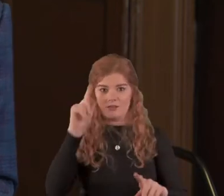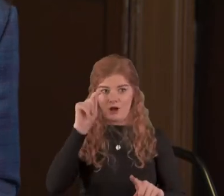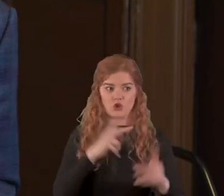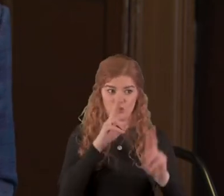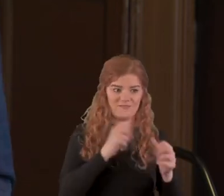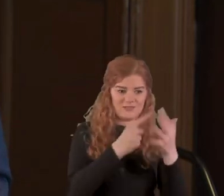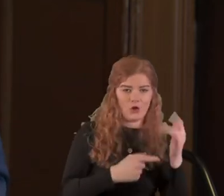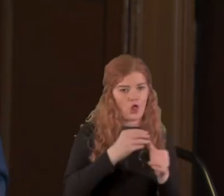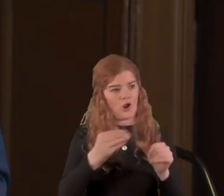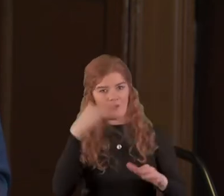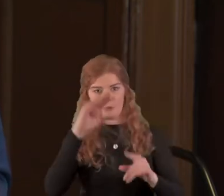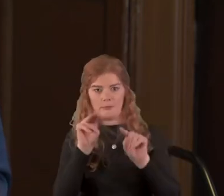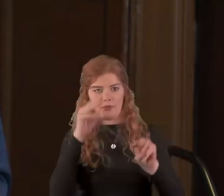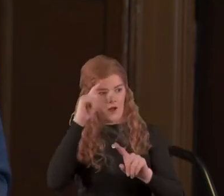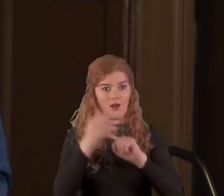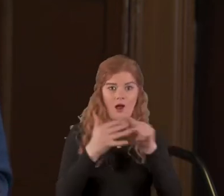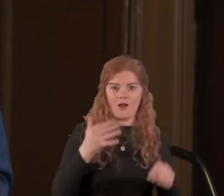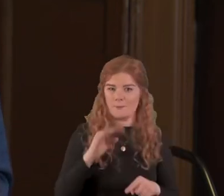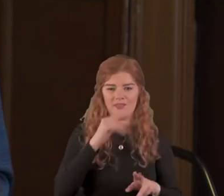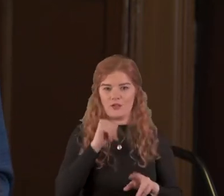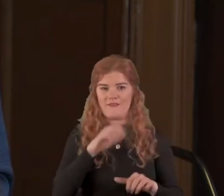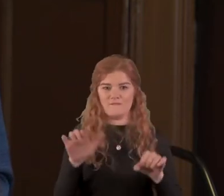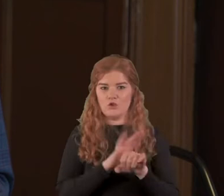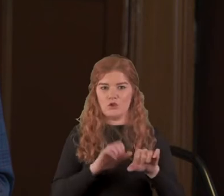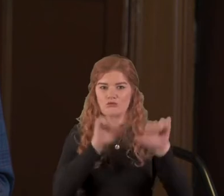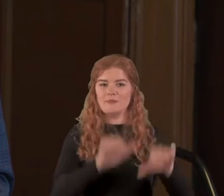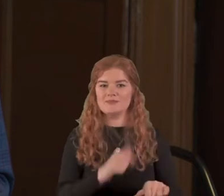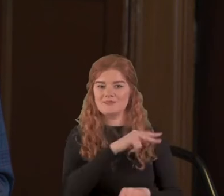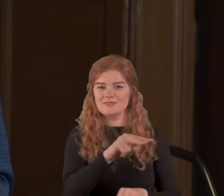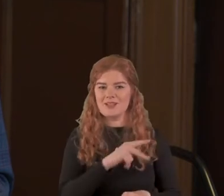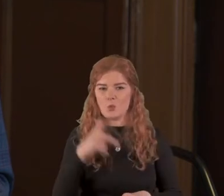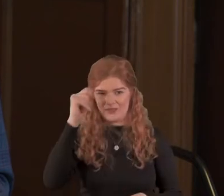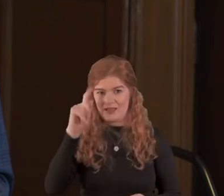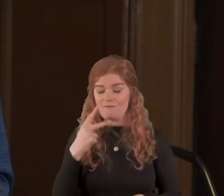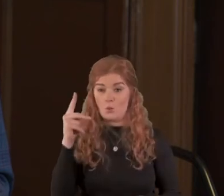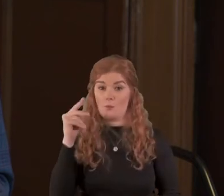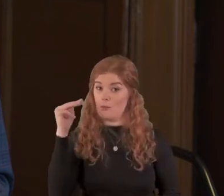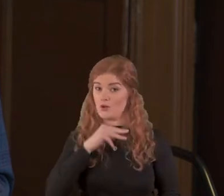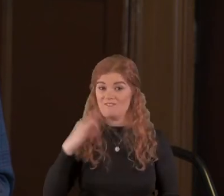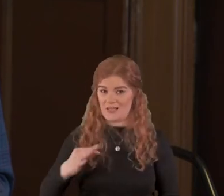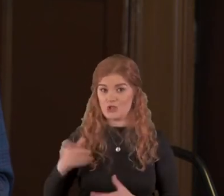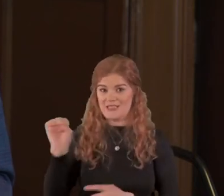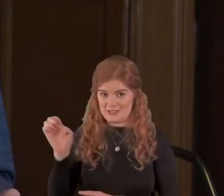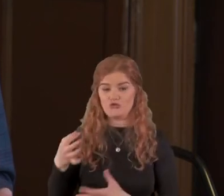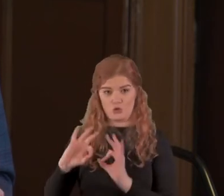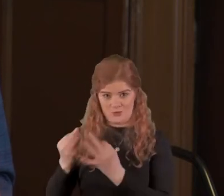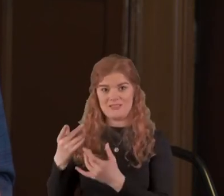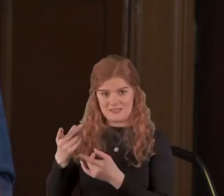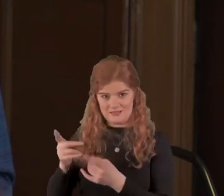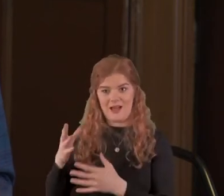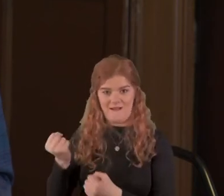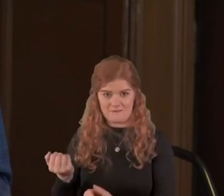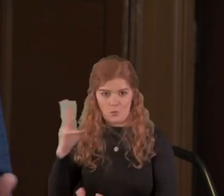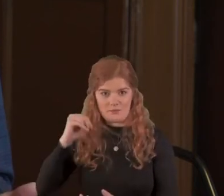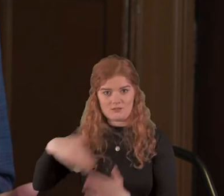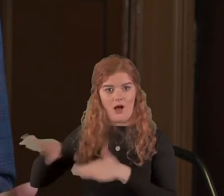they'd settle for, and they were divided about what they would settle for. So I think this was another crucial advantage in the British position. I mean, the British set